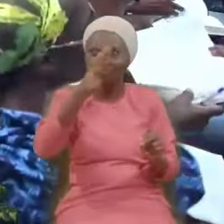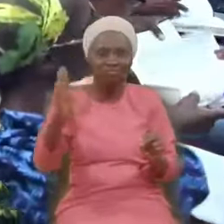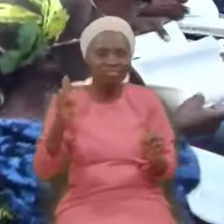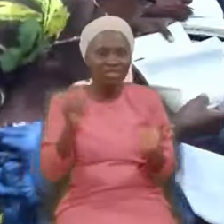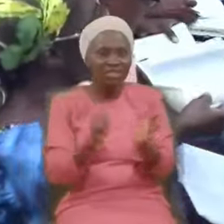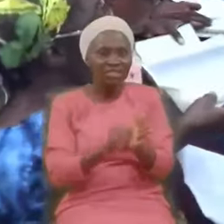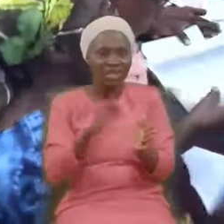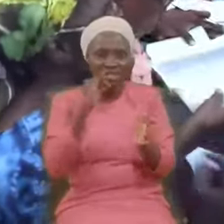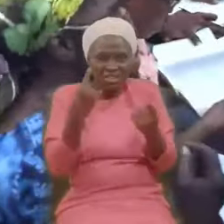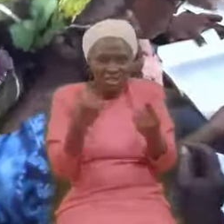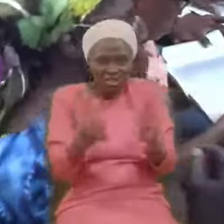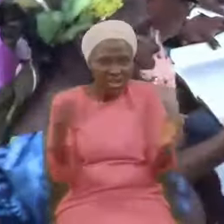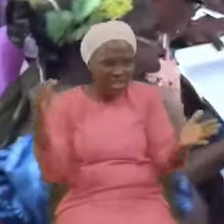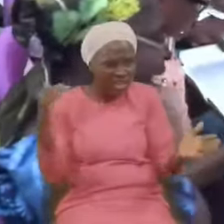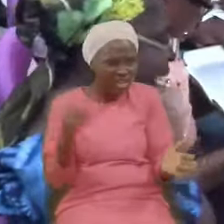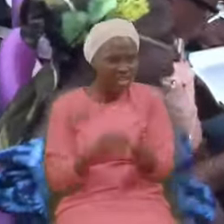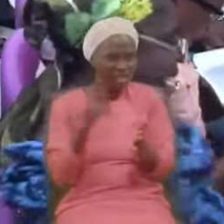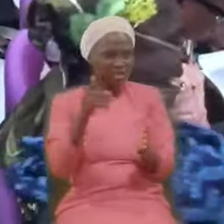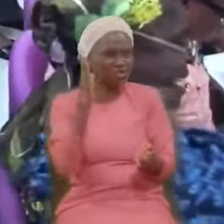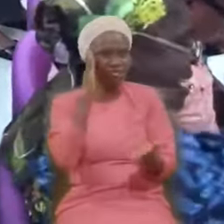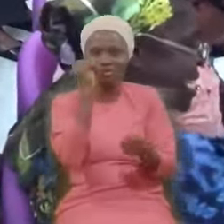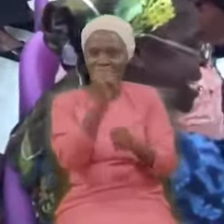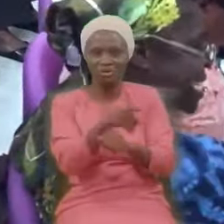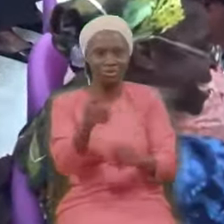thee shall prosper.